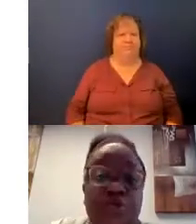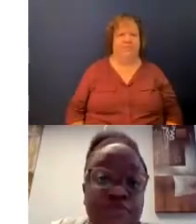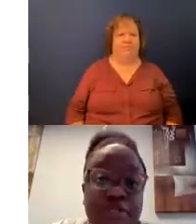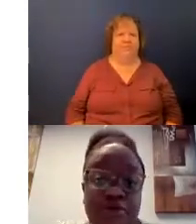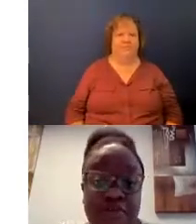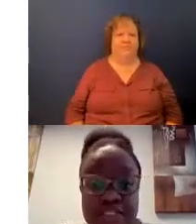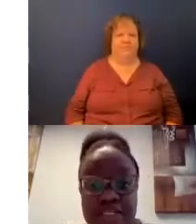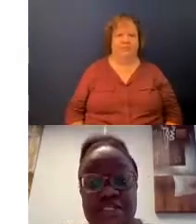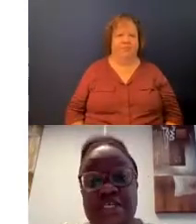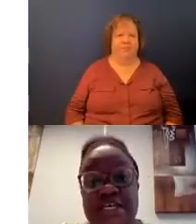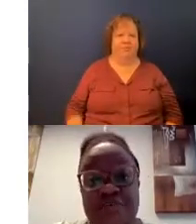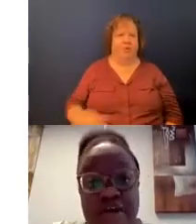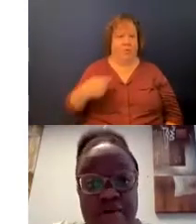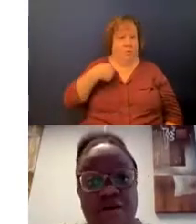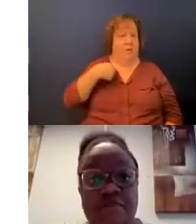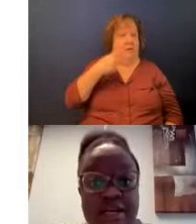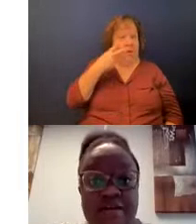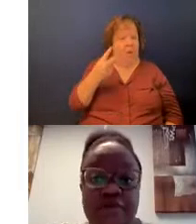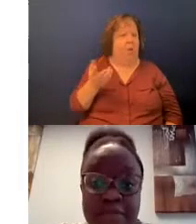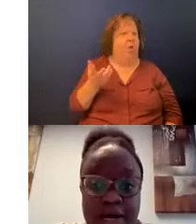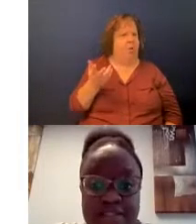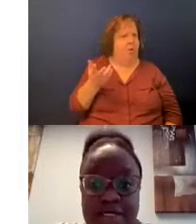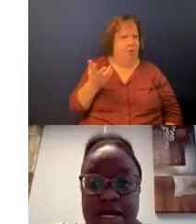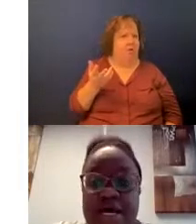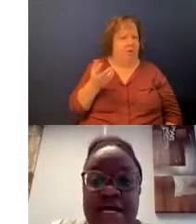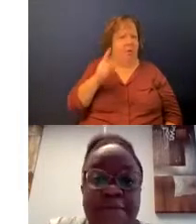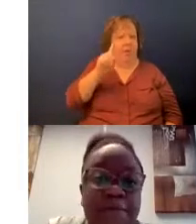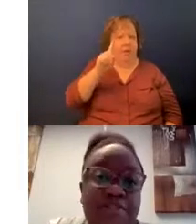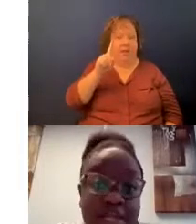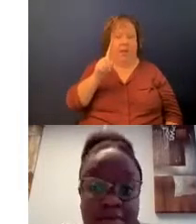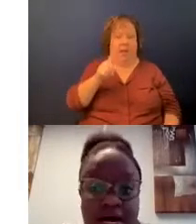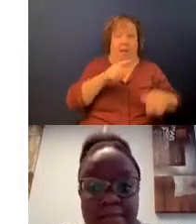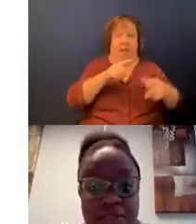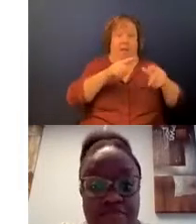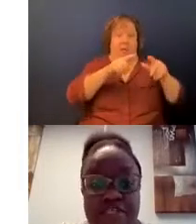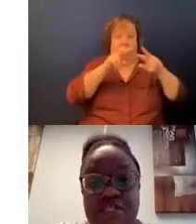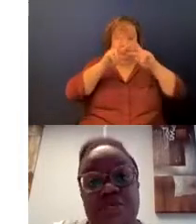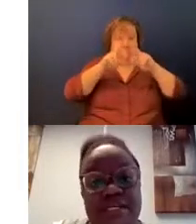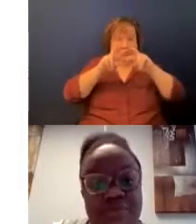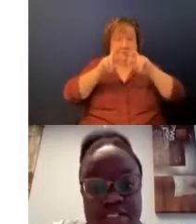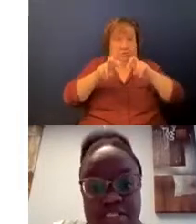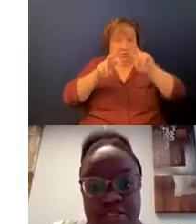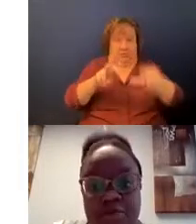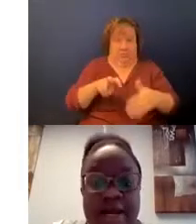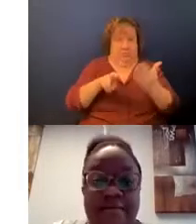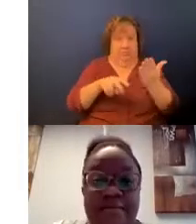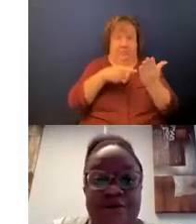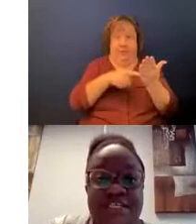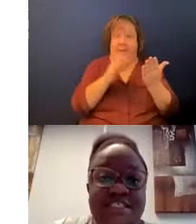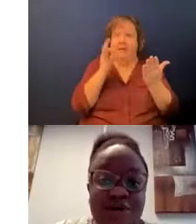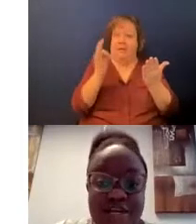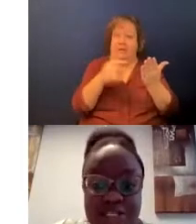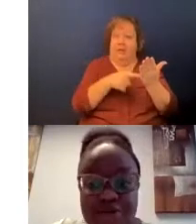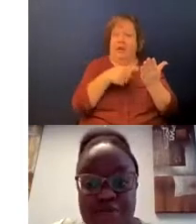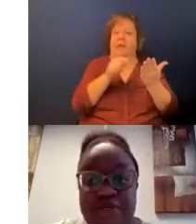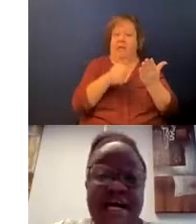that usefulness of research is a key driver of learning for impact. Young people then become motivated to lead research. Why? Because they see